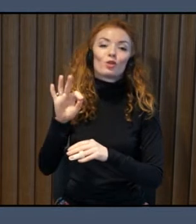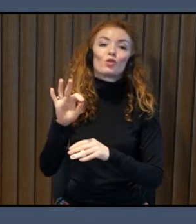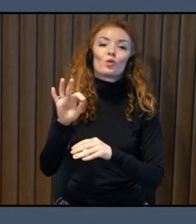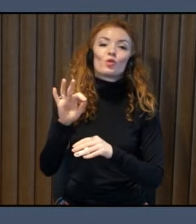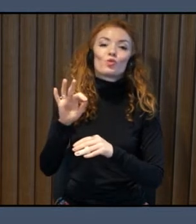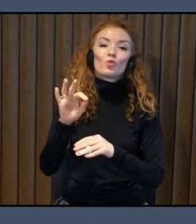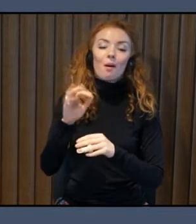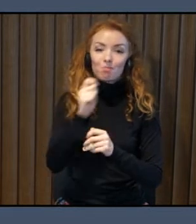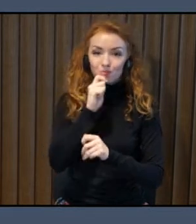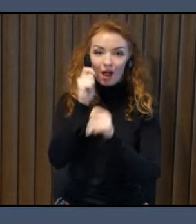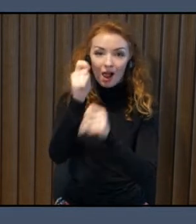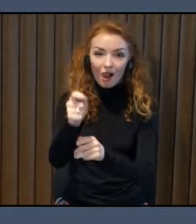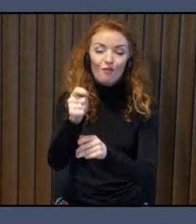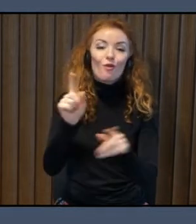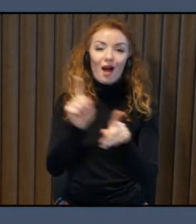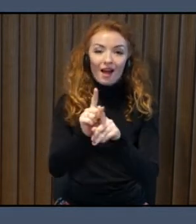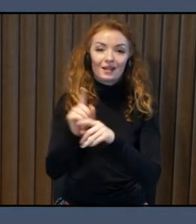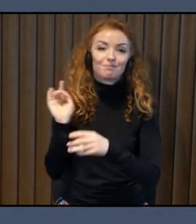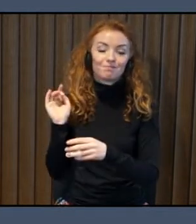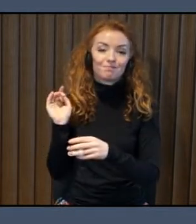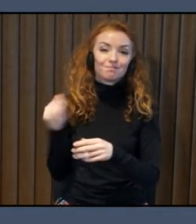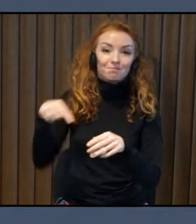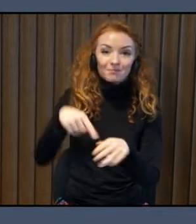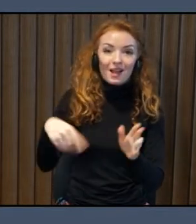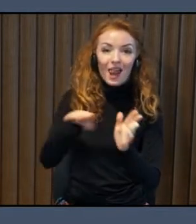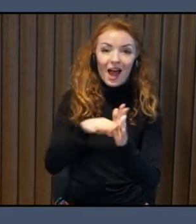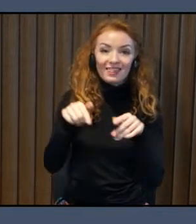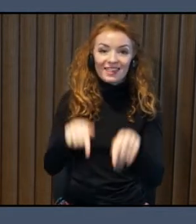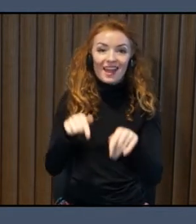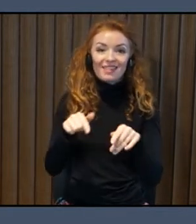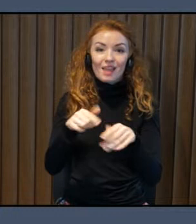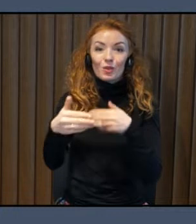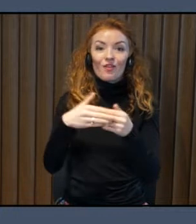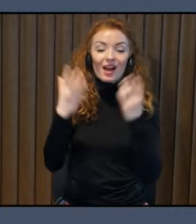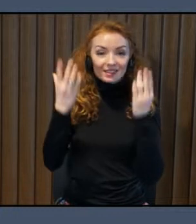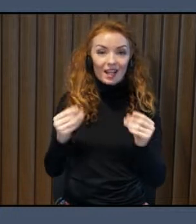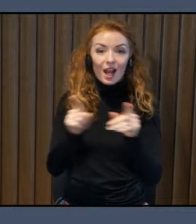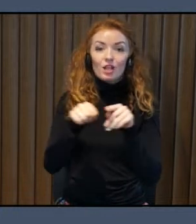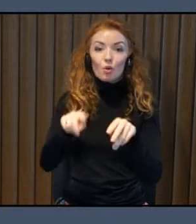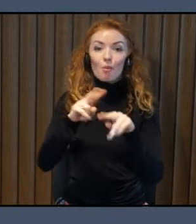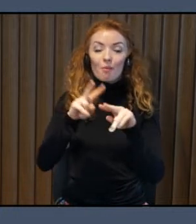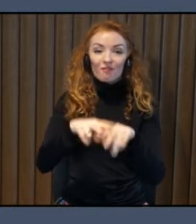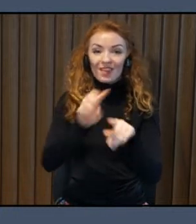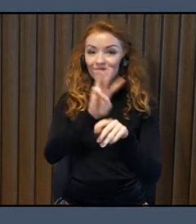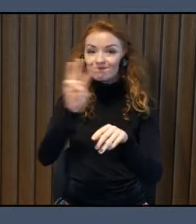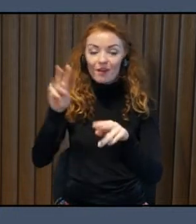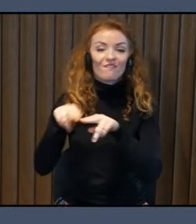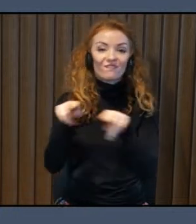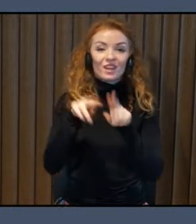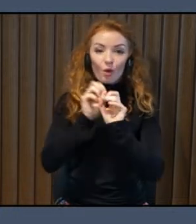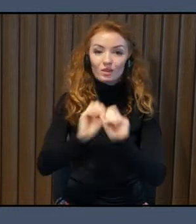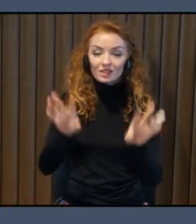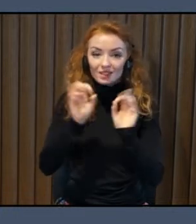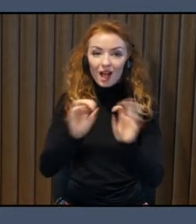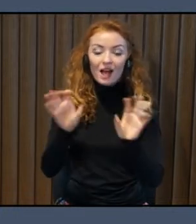their minds and into this context. And so the first greetings, which we will send